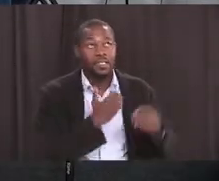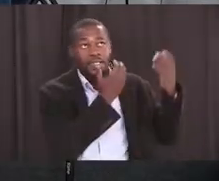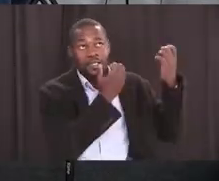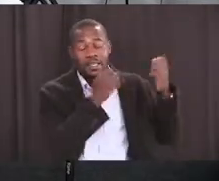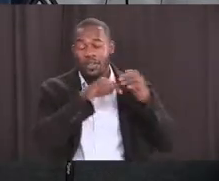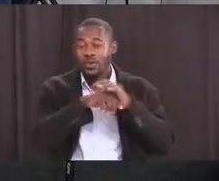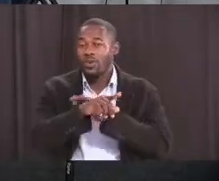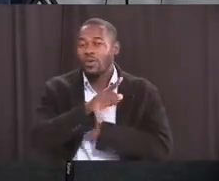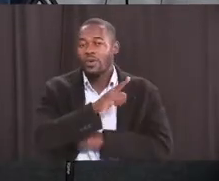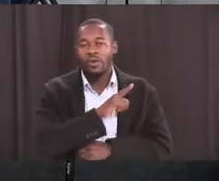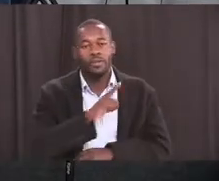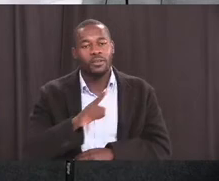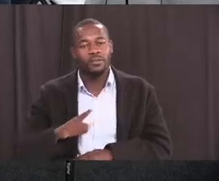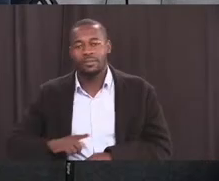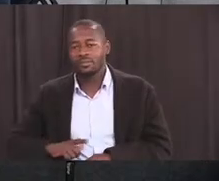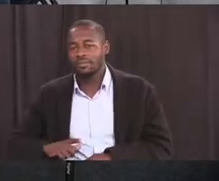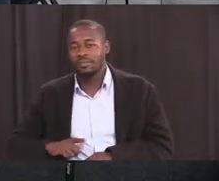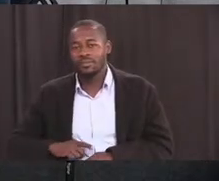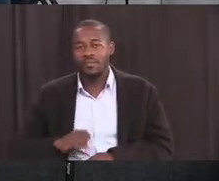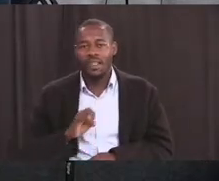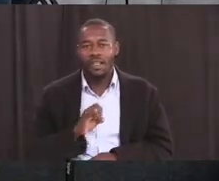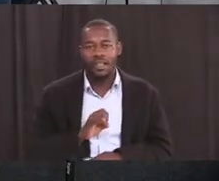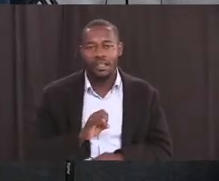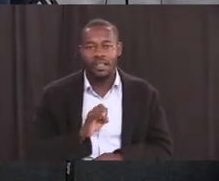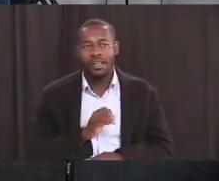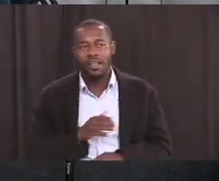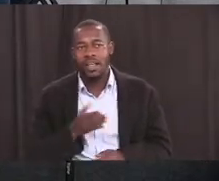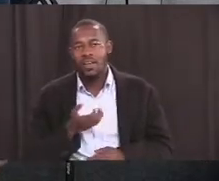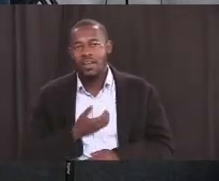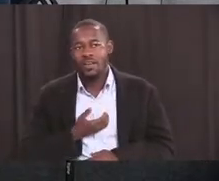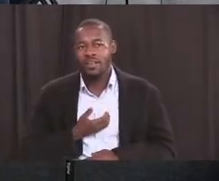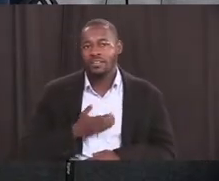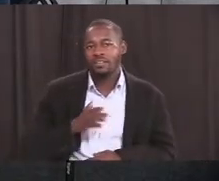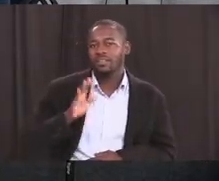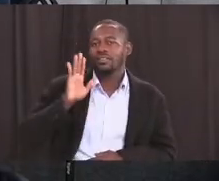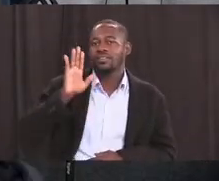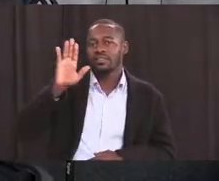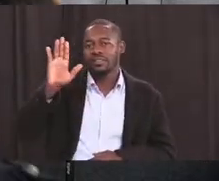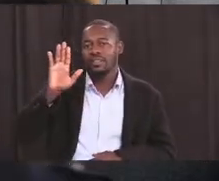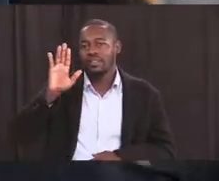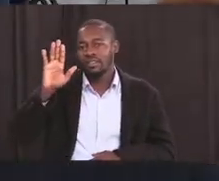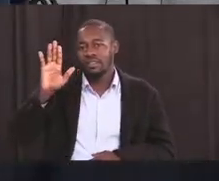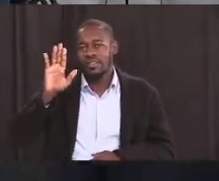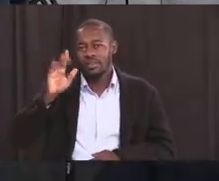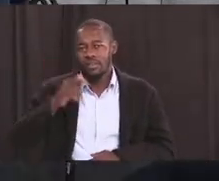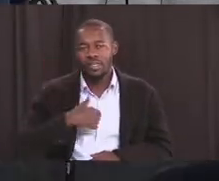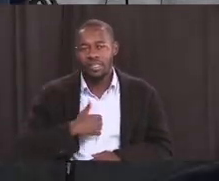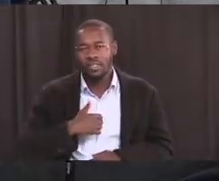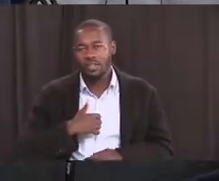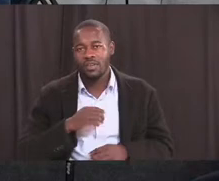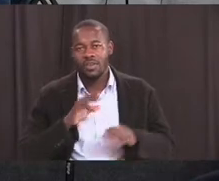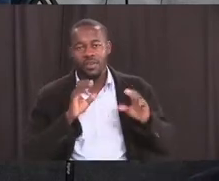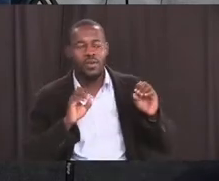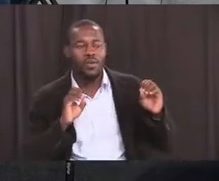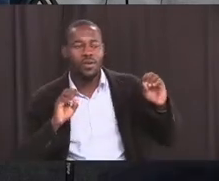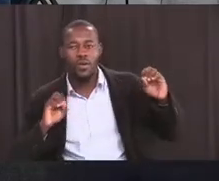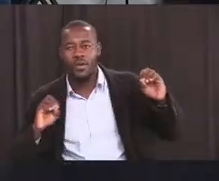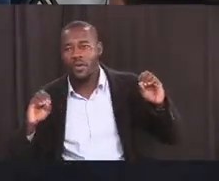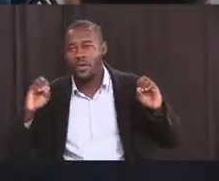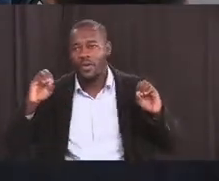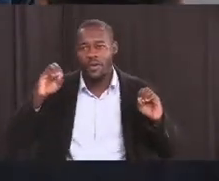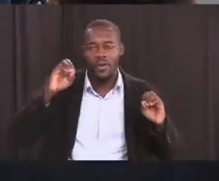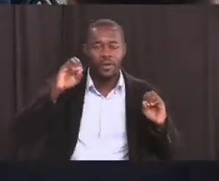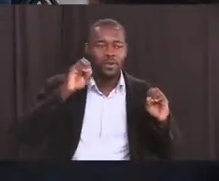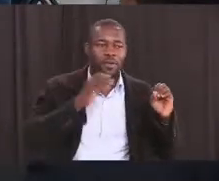Hope is in the Lord. I belong to Him. He will never let me go.